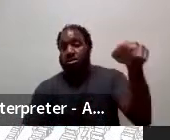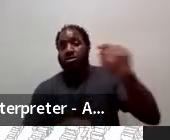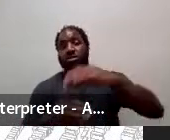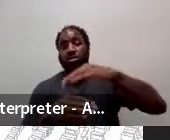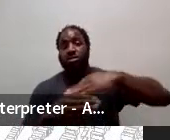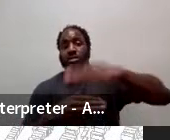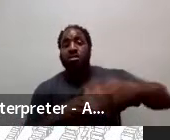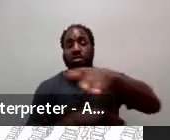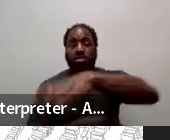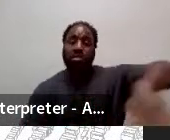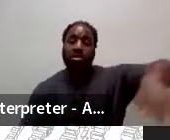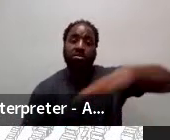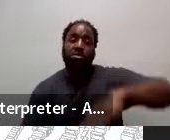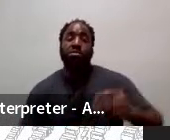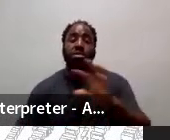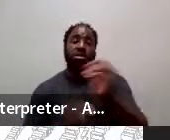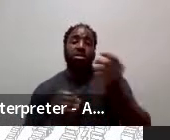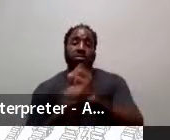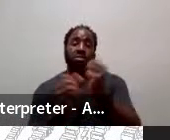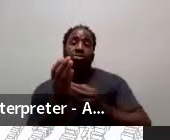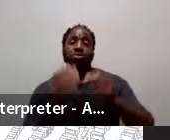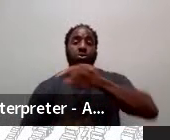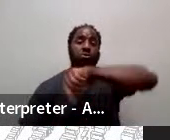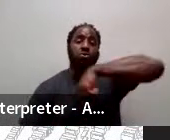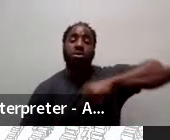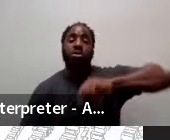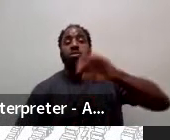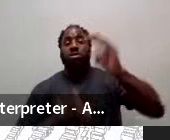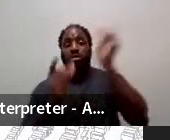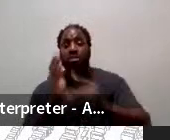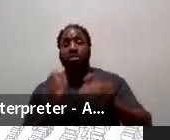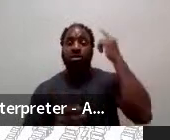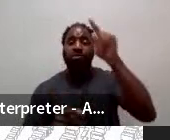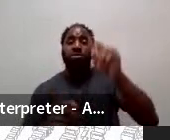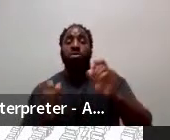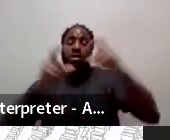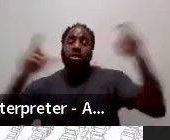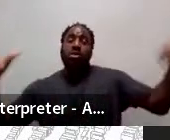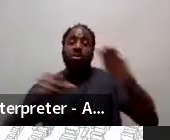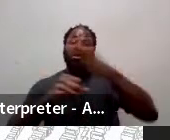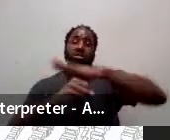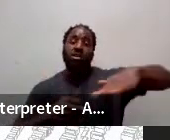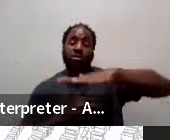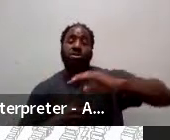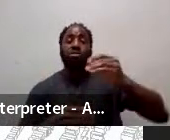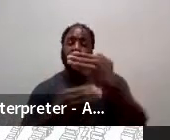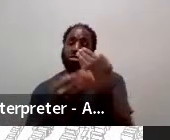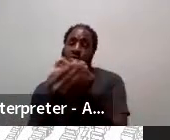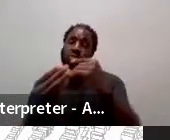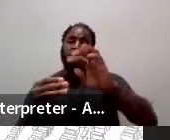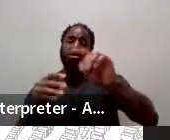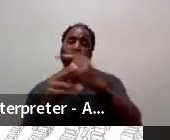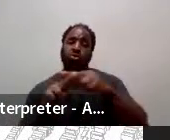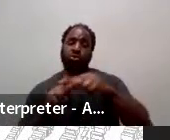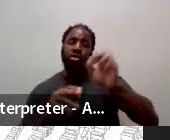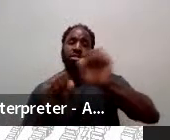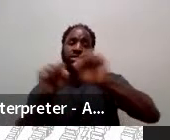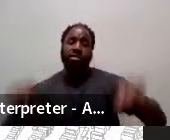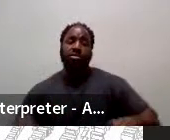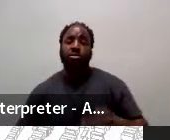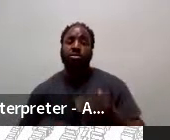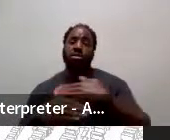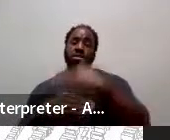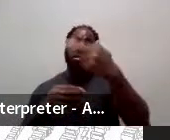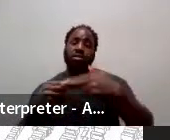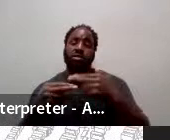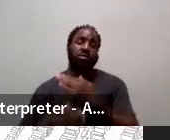And finally, to ensure quality design for the development on large sites near the train station. Next slide, please.